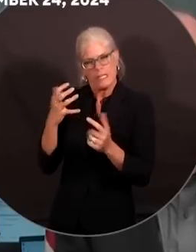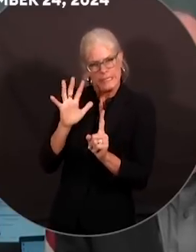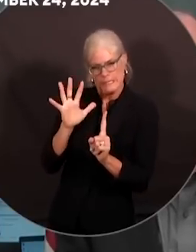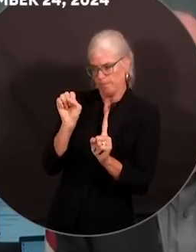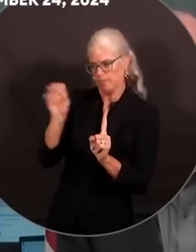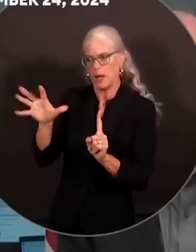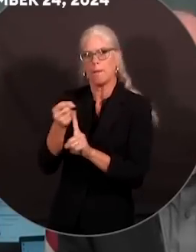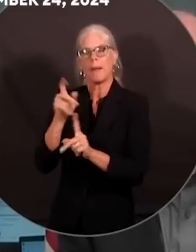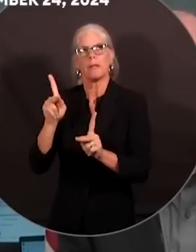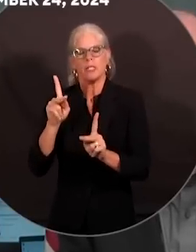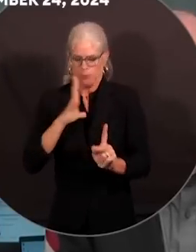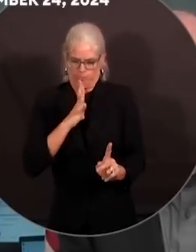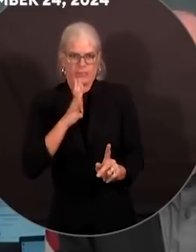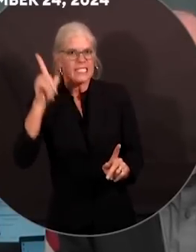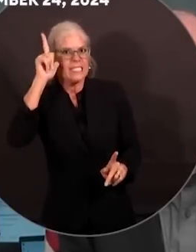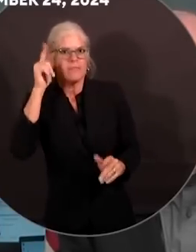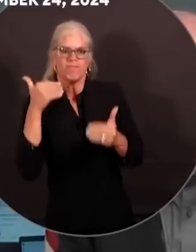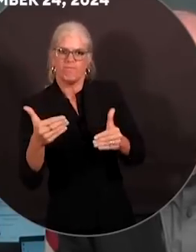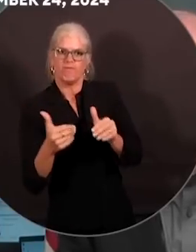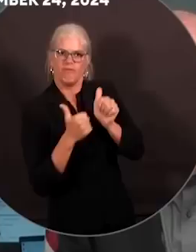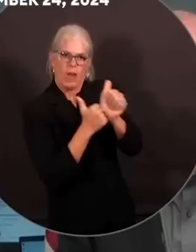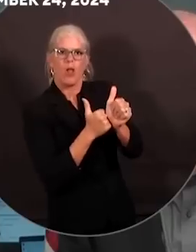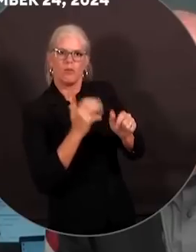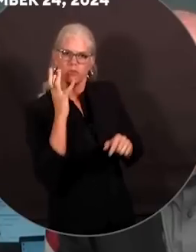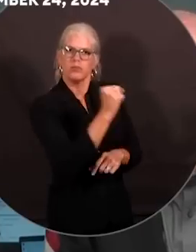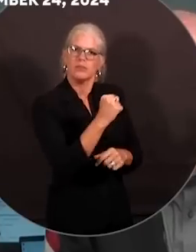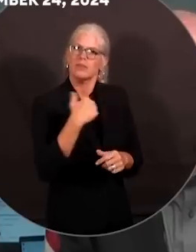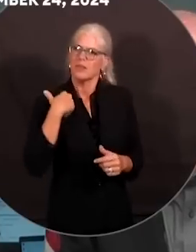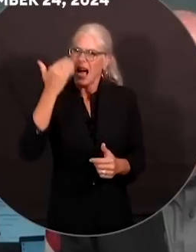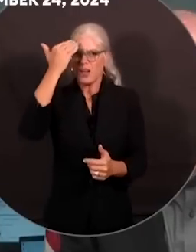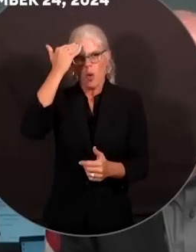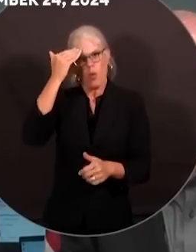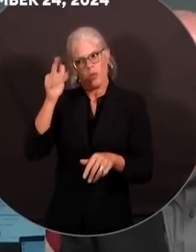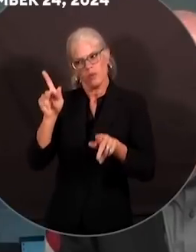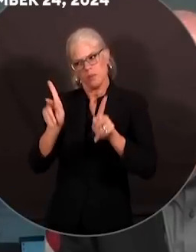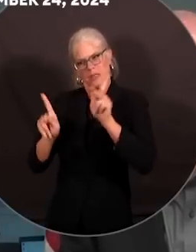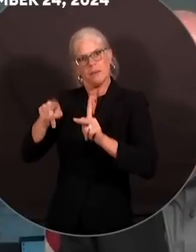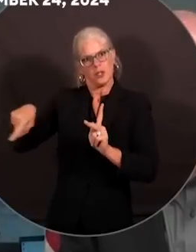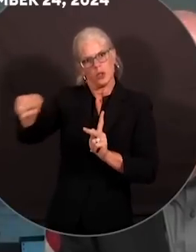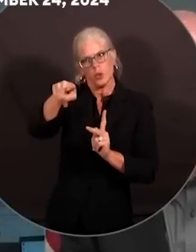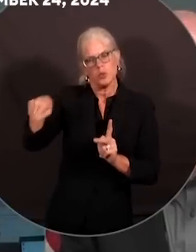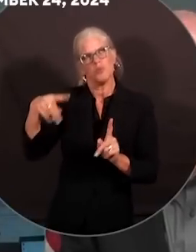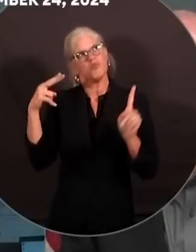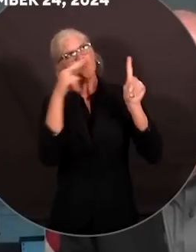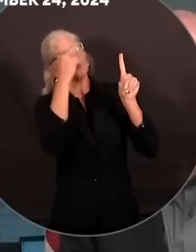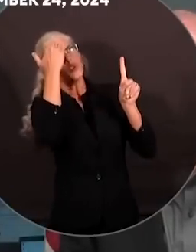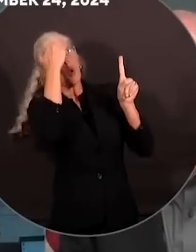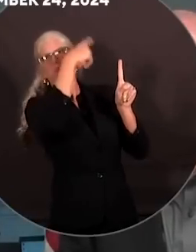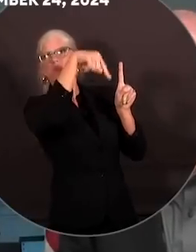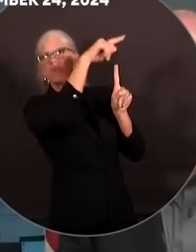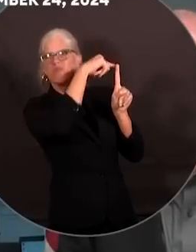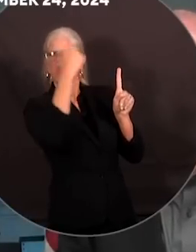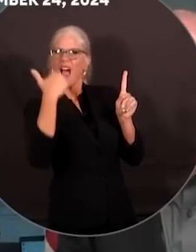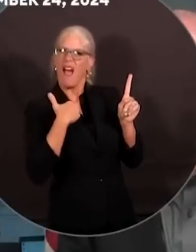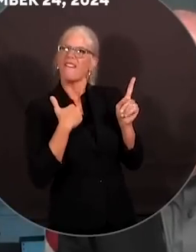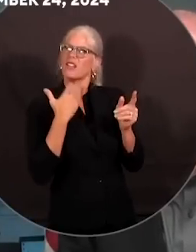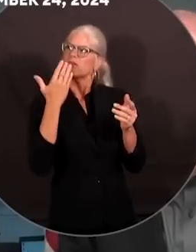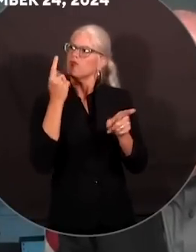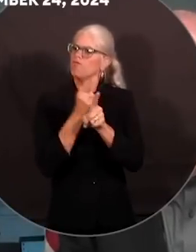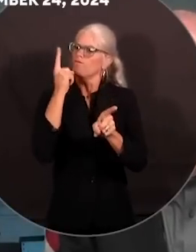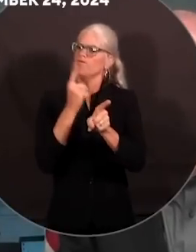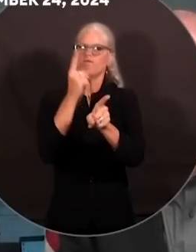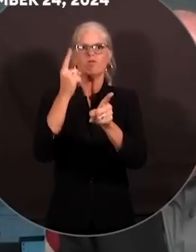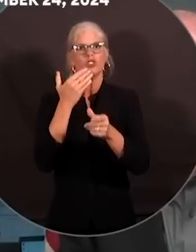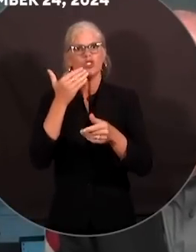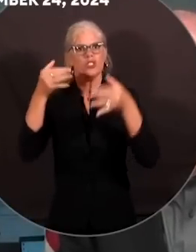counties, that they understand that, and I think they'll be making good judgments on that. But yes, I mean, there is a possibility of